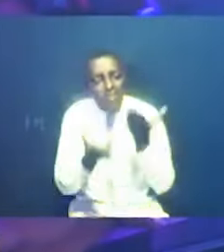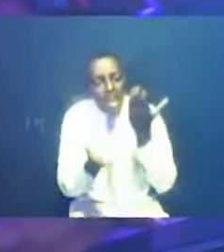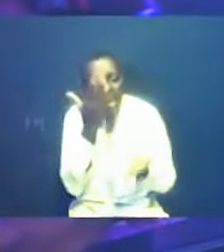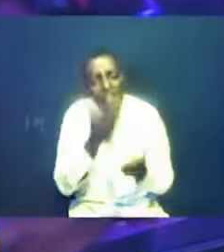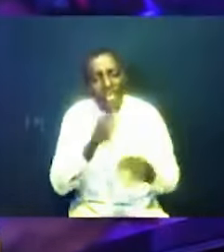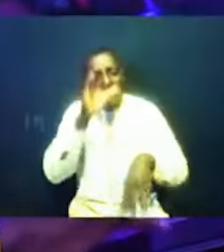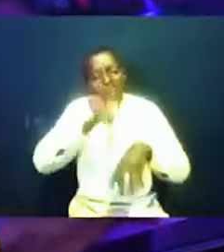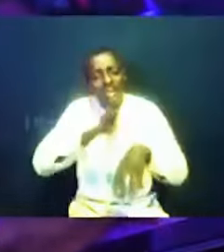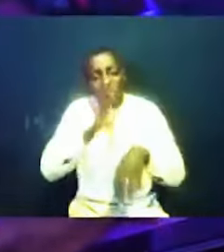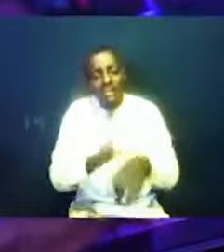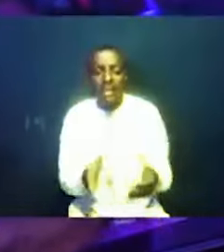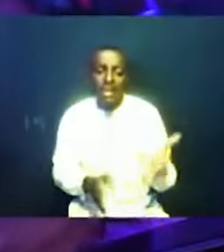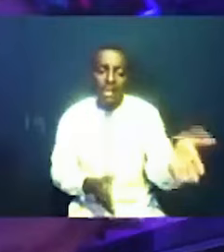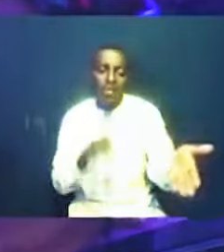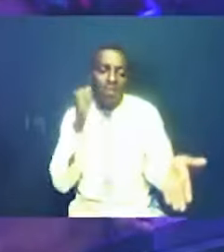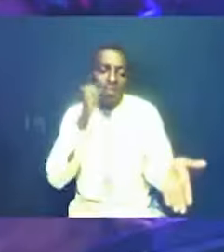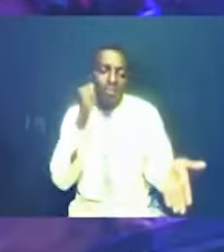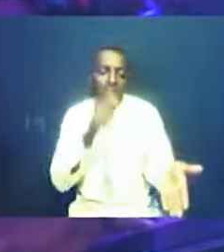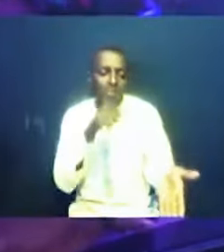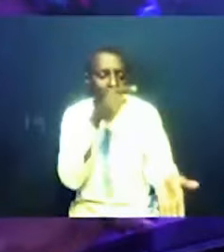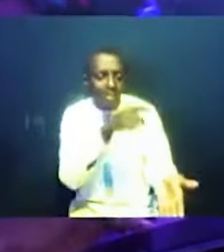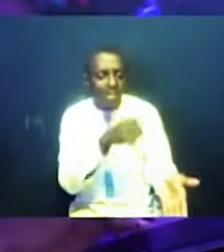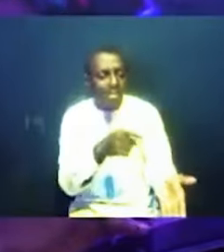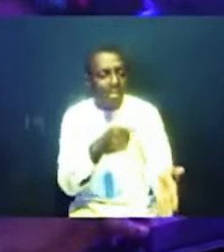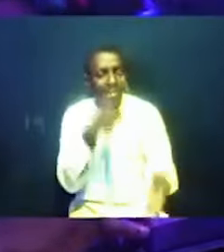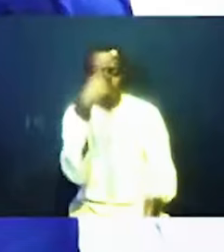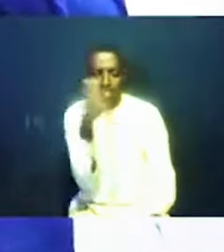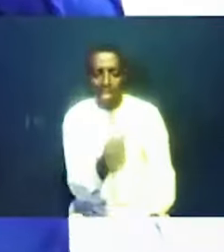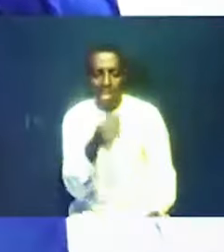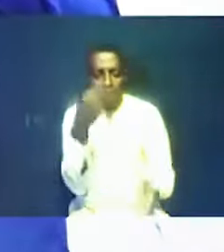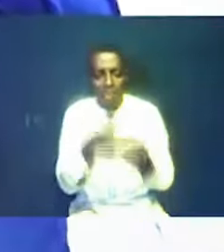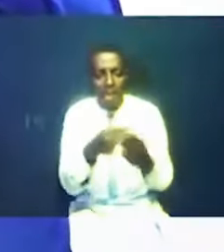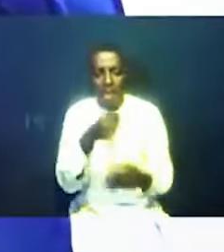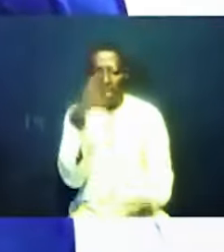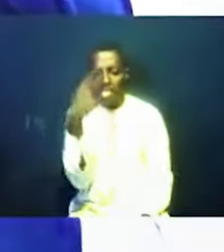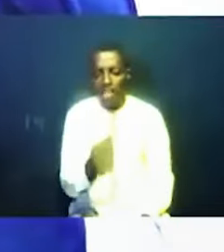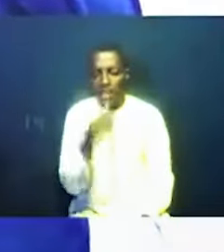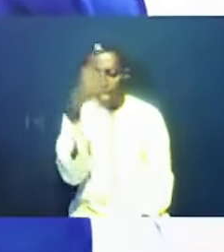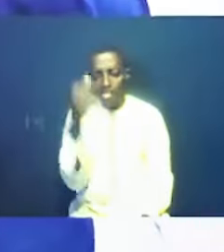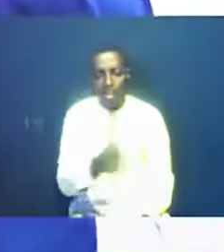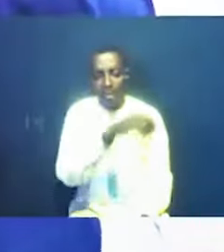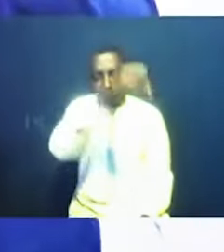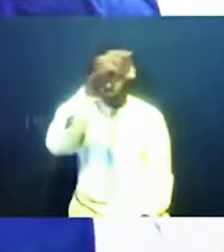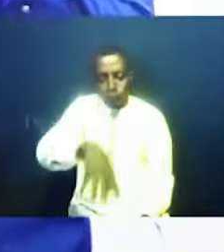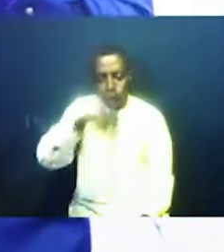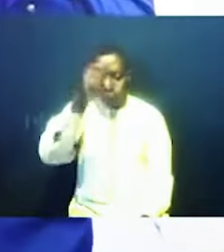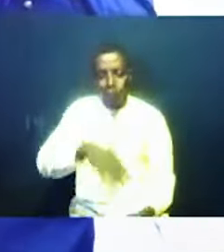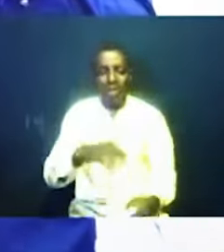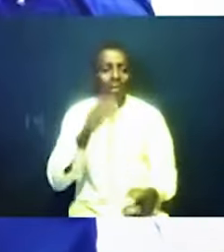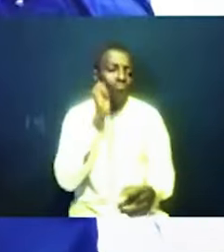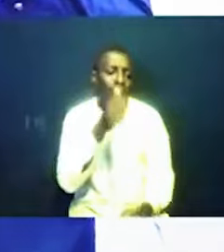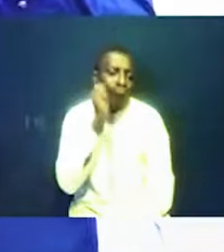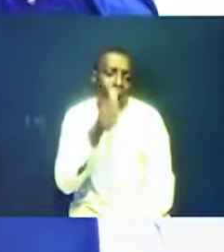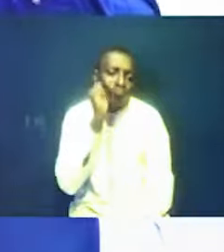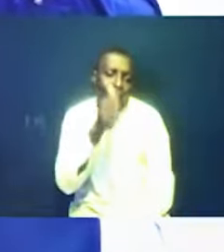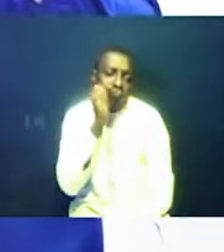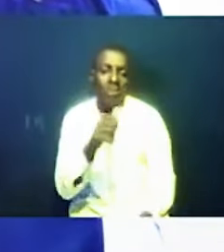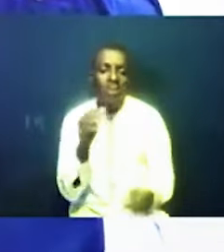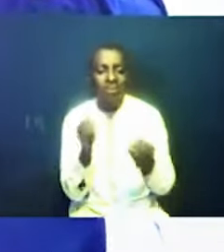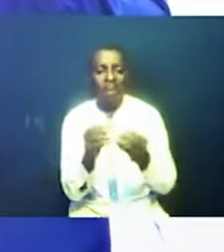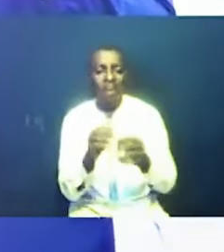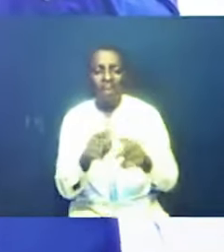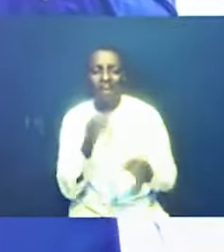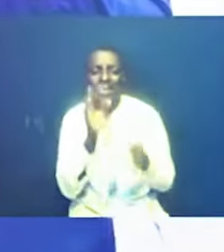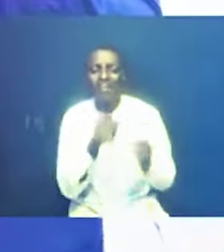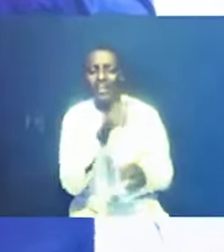tithes, but don't close your eyes on a bad character.